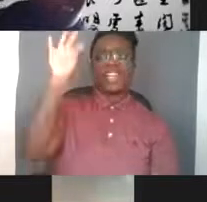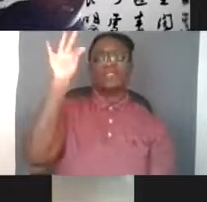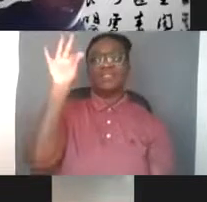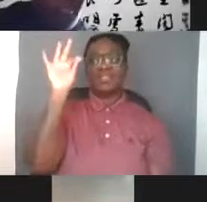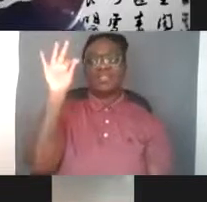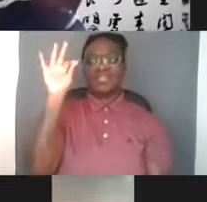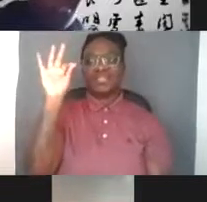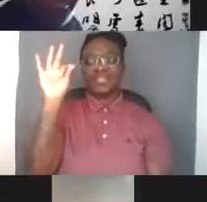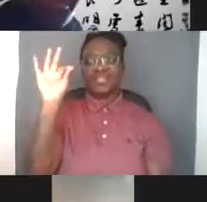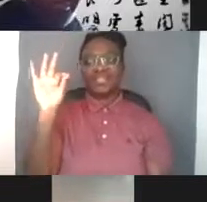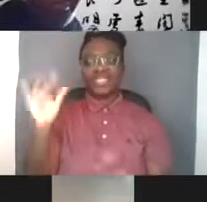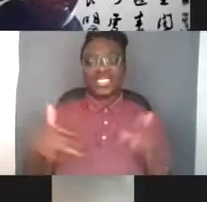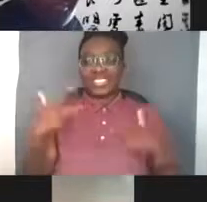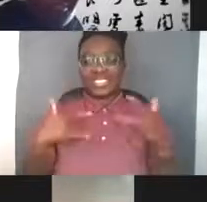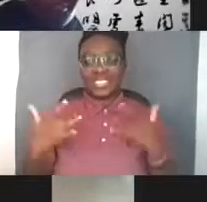Ta-da!